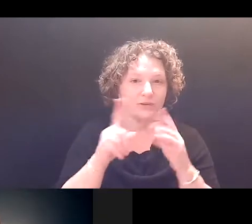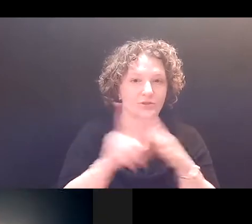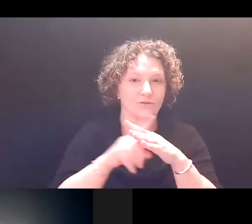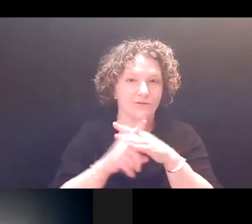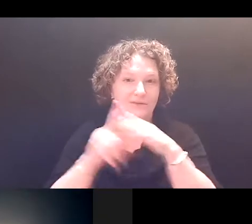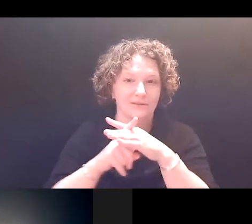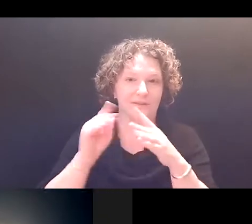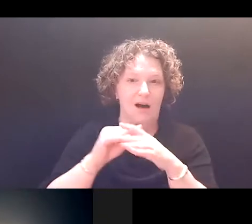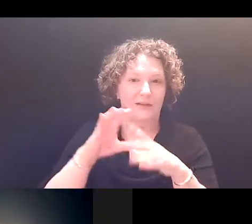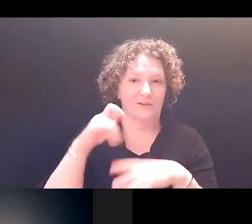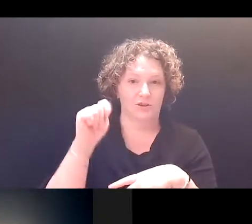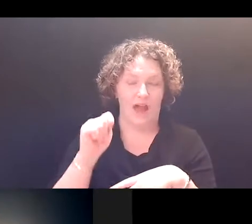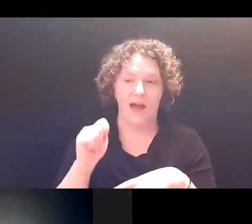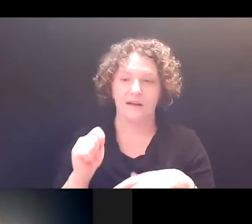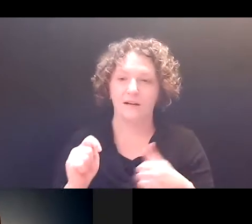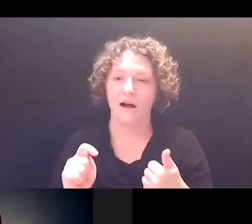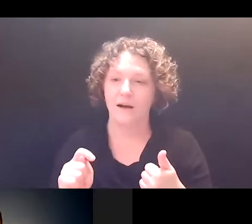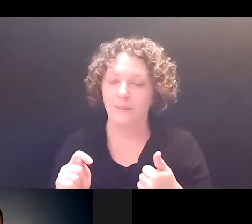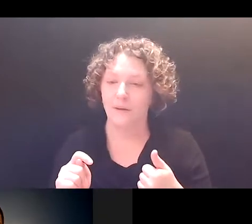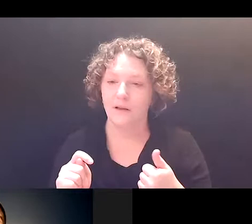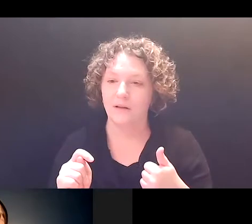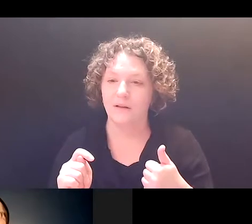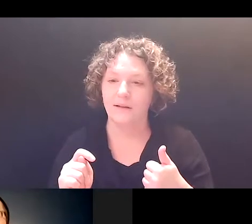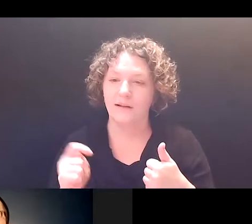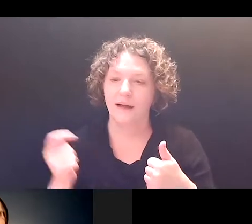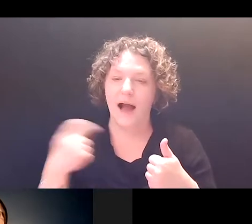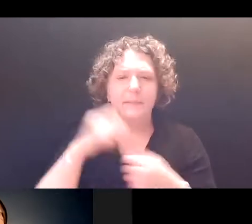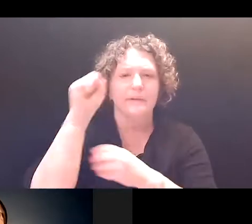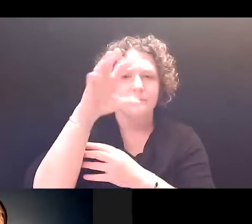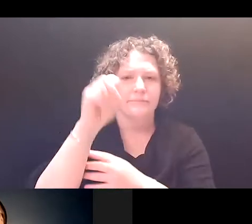We do have a few more questions that have come up in the chat box.